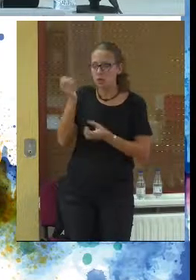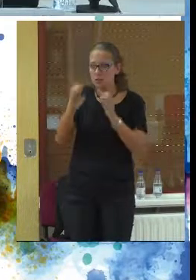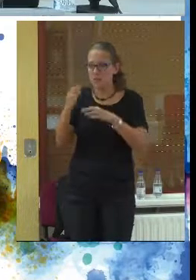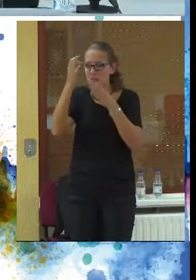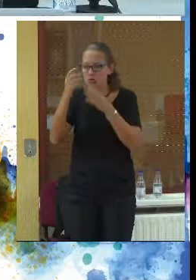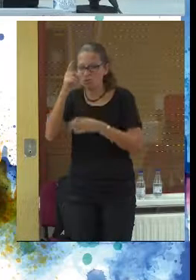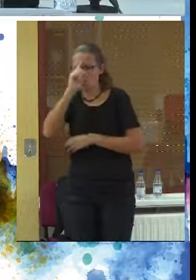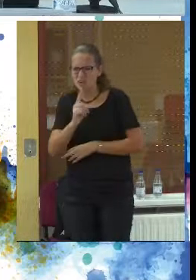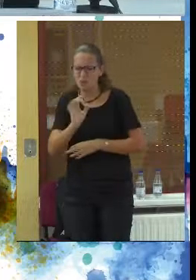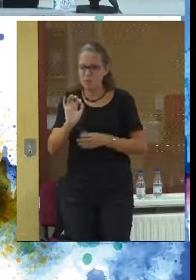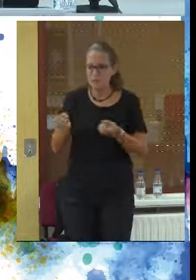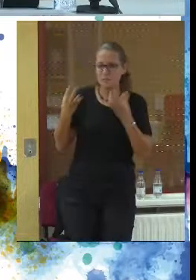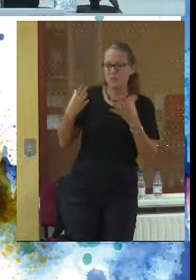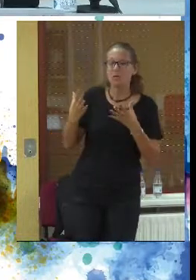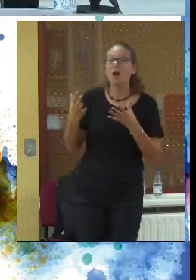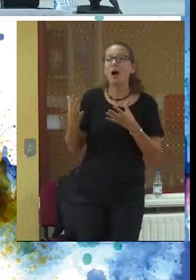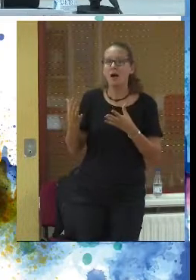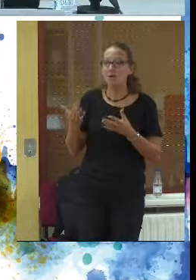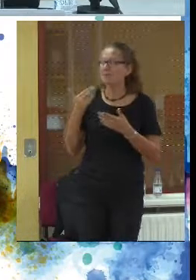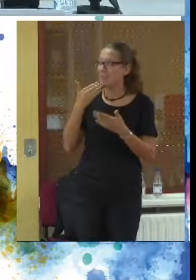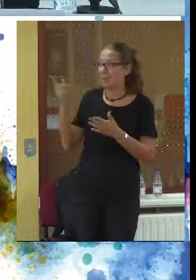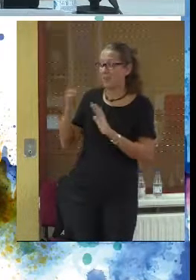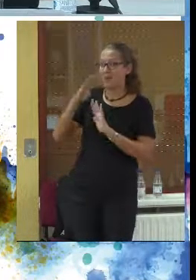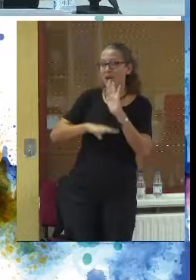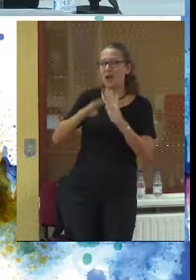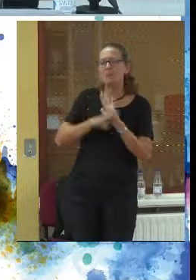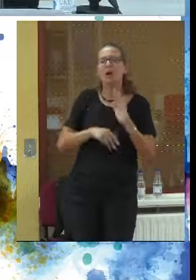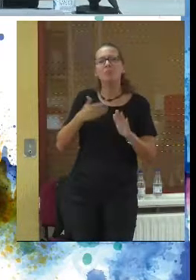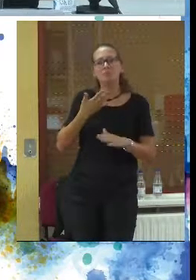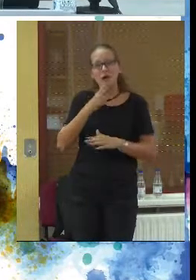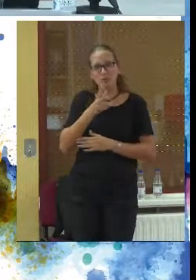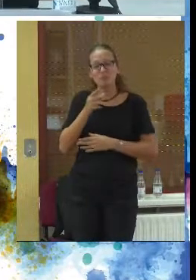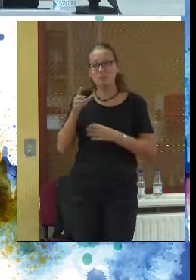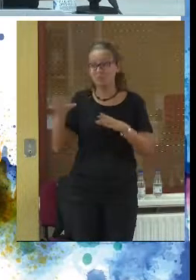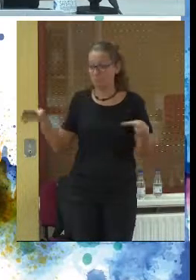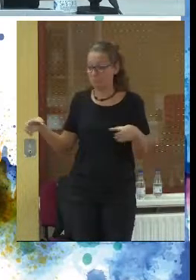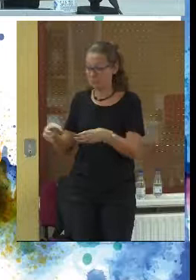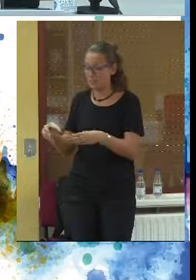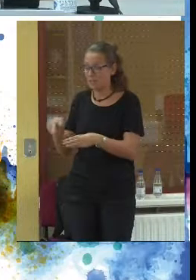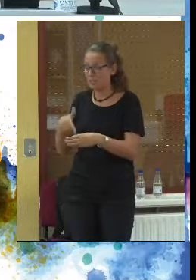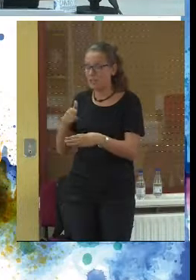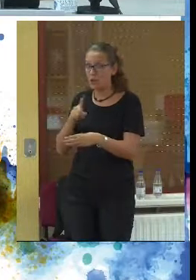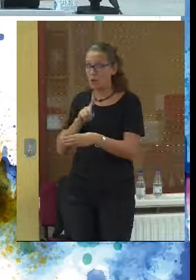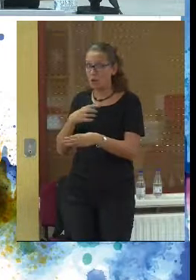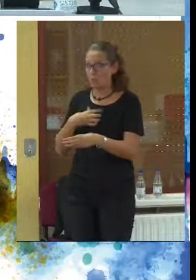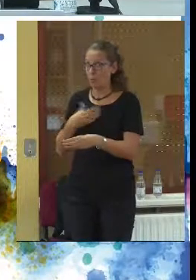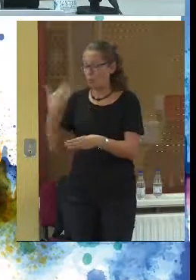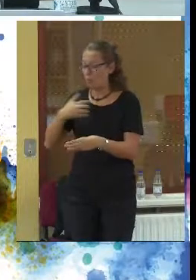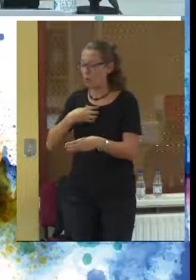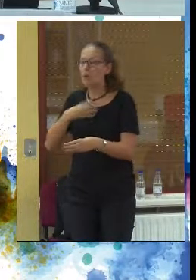it difficult to fill in information. Thanks to this app, roughly 35% of them have been moved